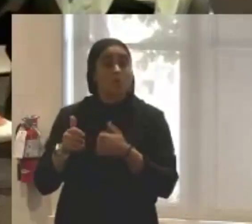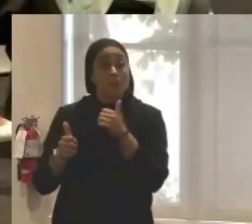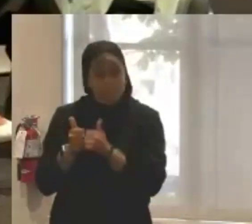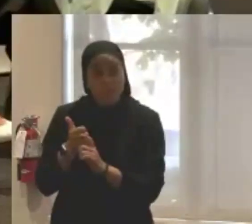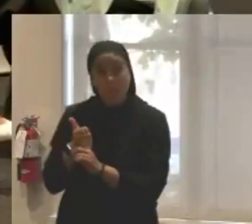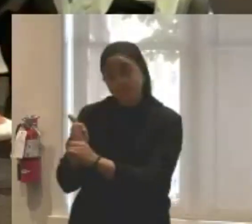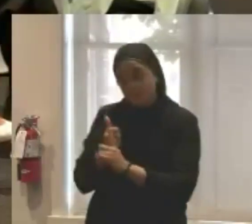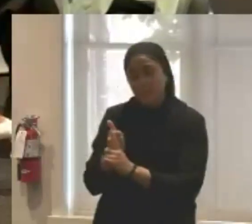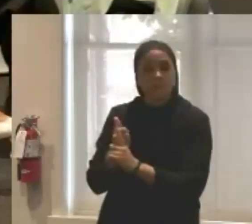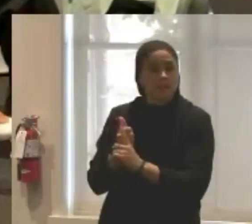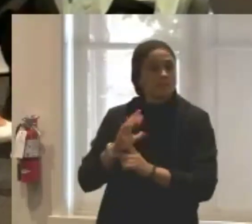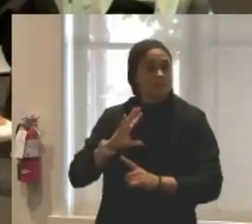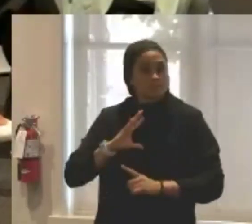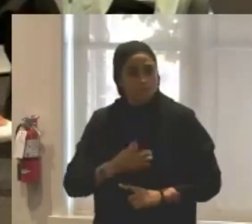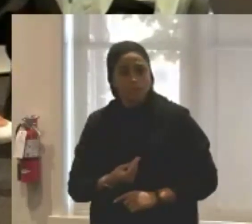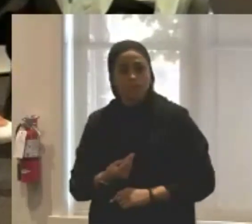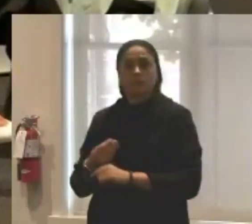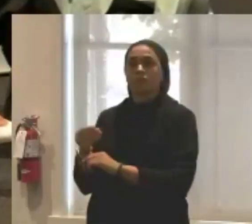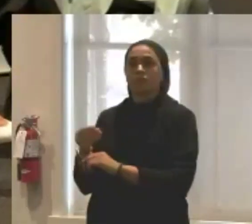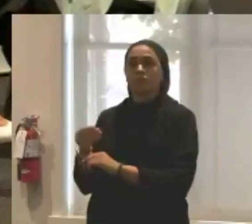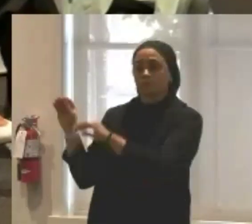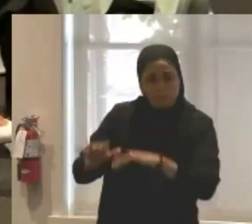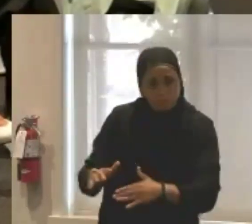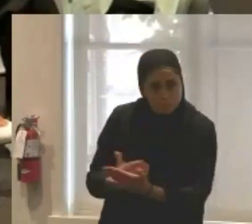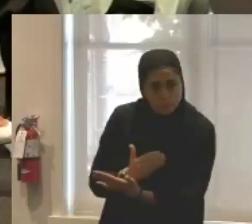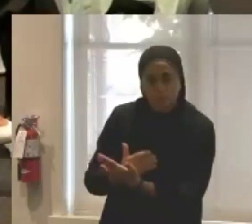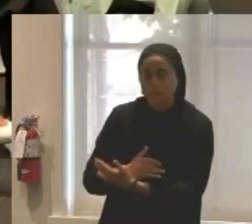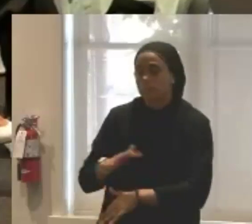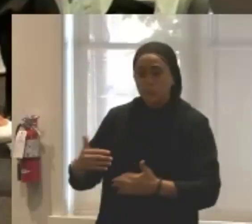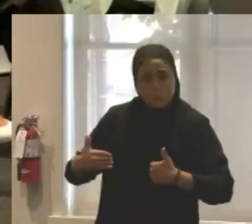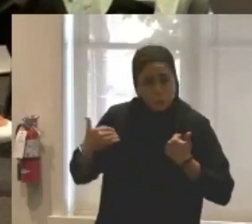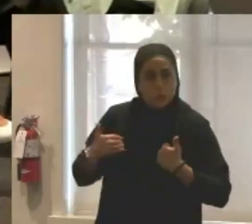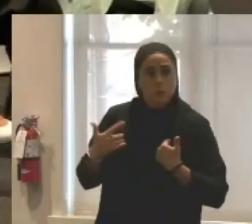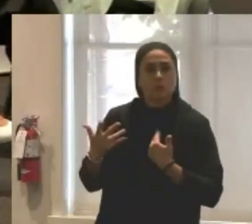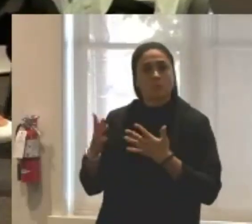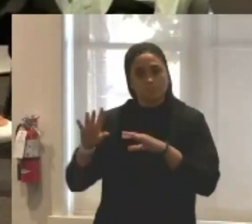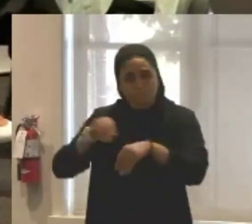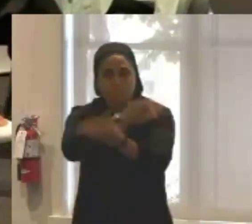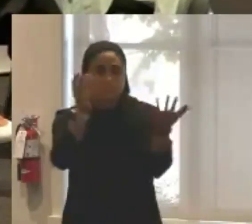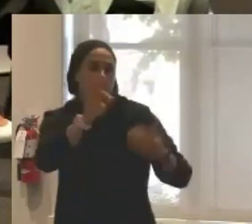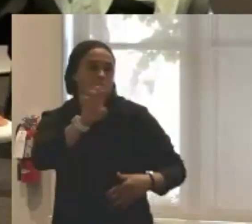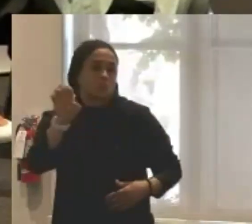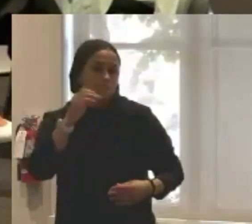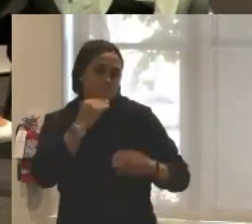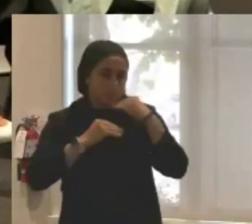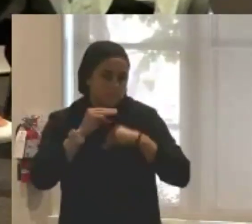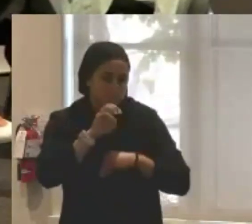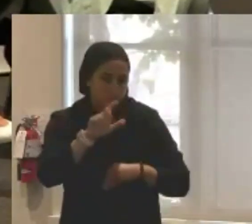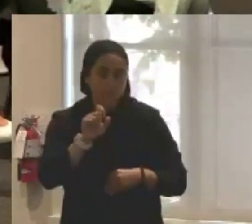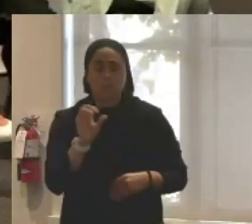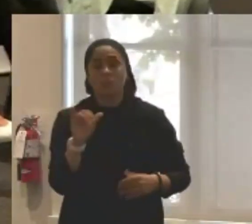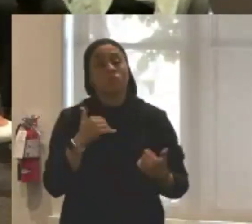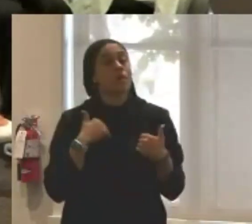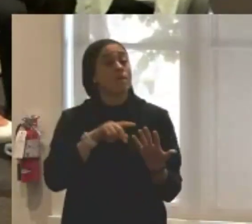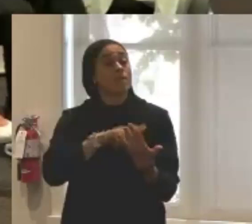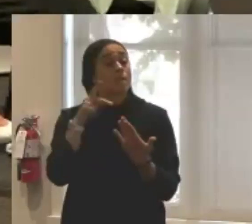and non-conforming newcomers or trans and non-conforming youth. And we also have programs on, you know,